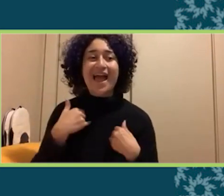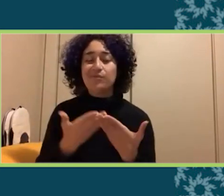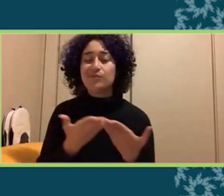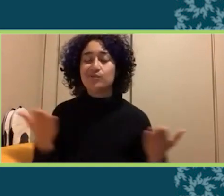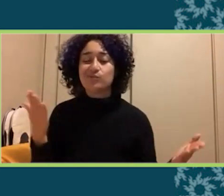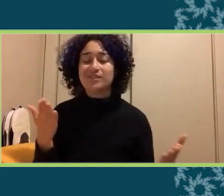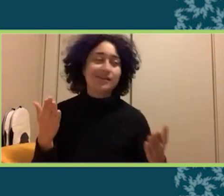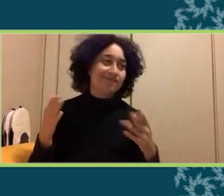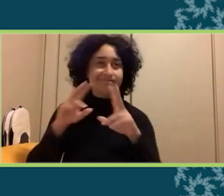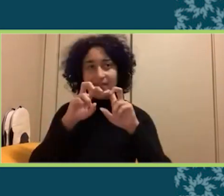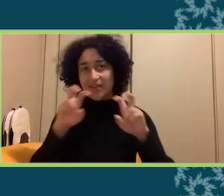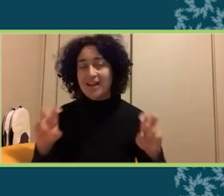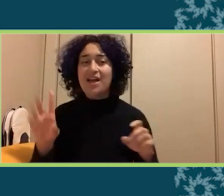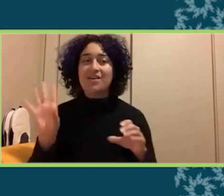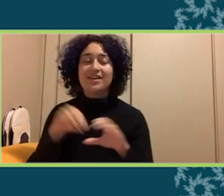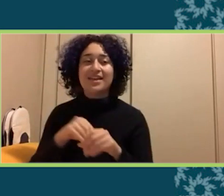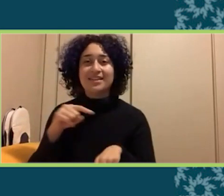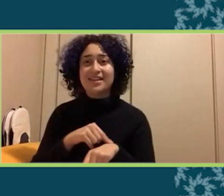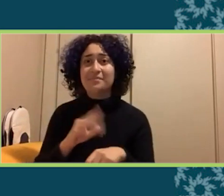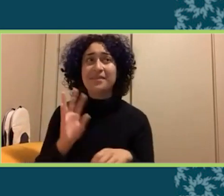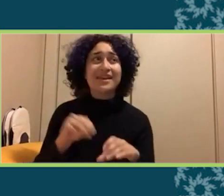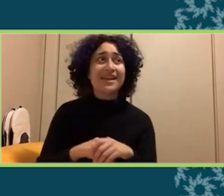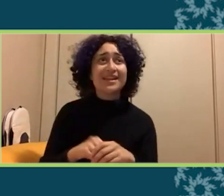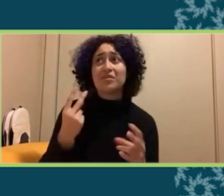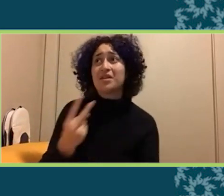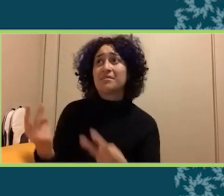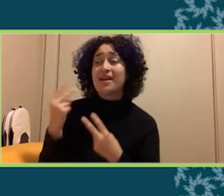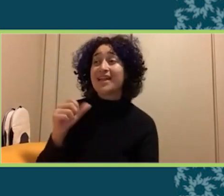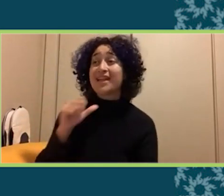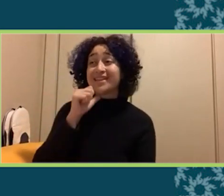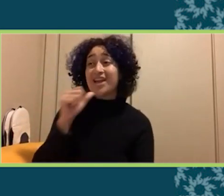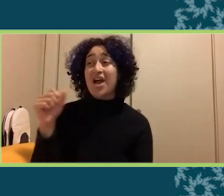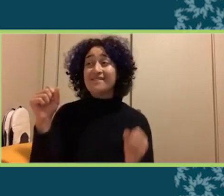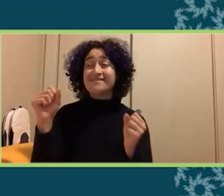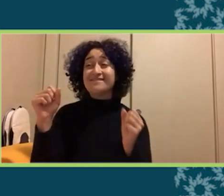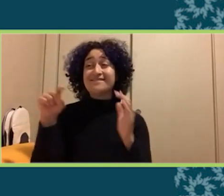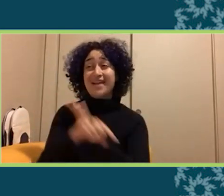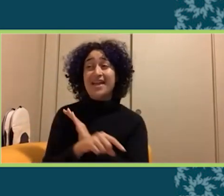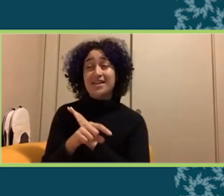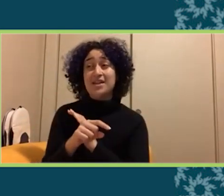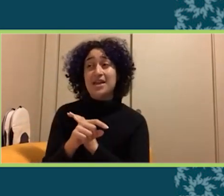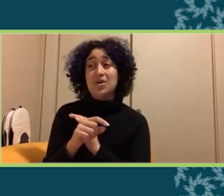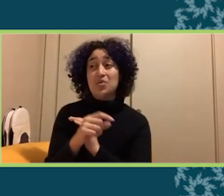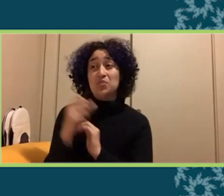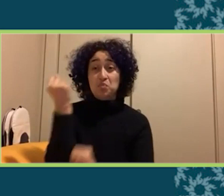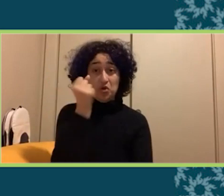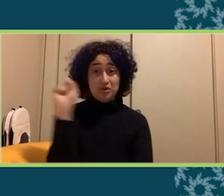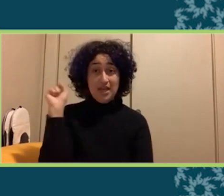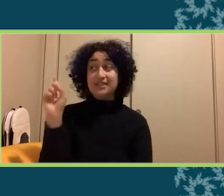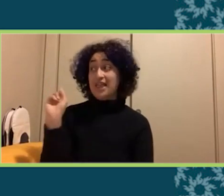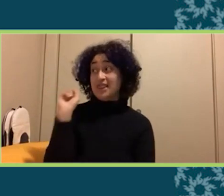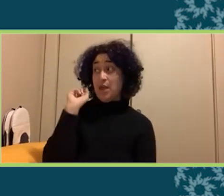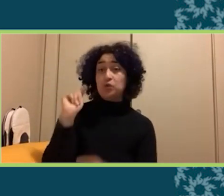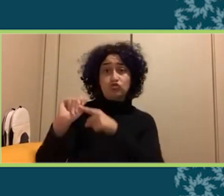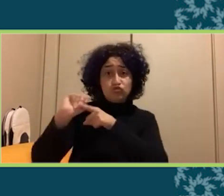expectation of you. Even in the civil rights movement, nonviolent protests, like they were trained. Like it was